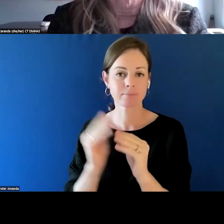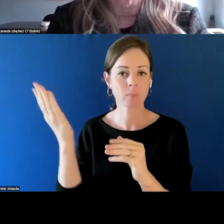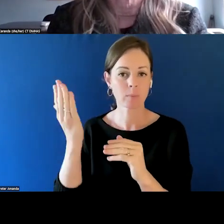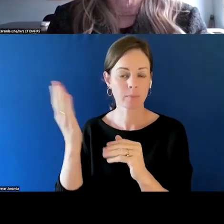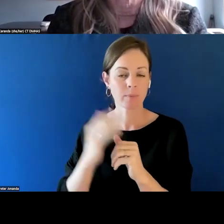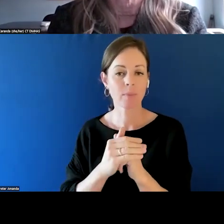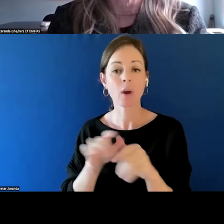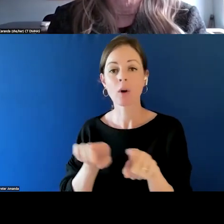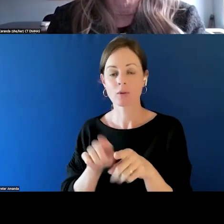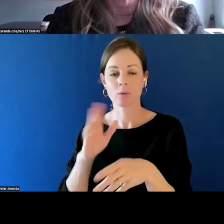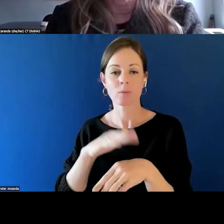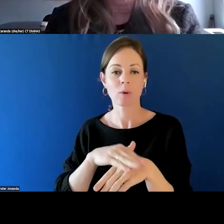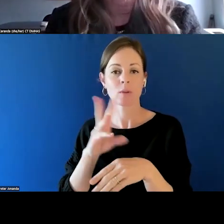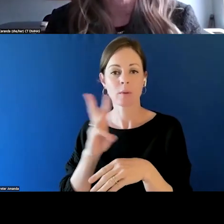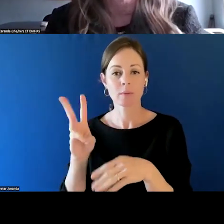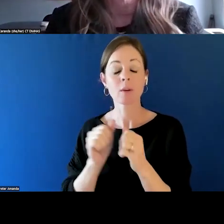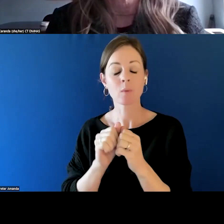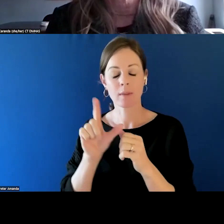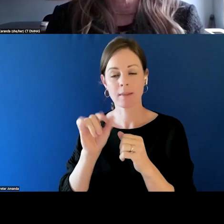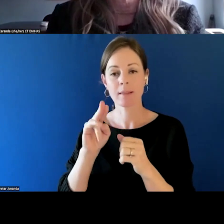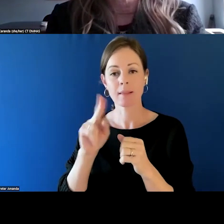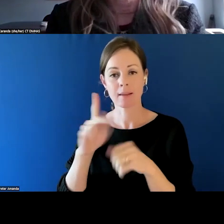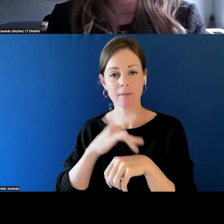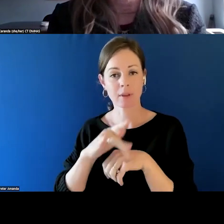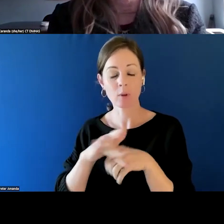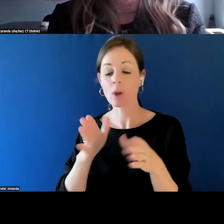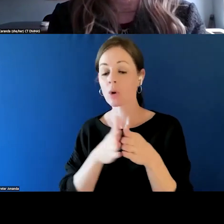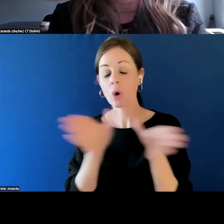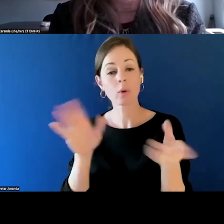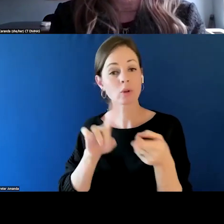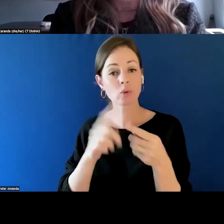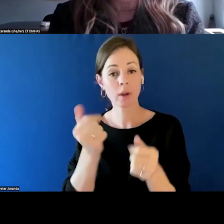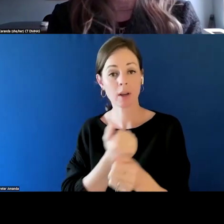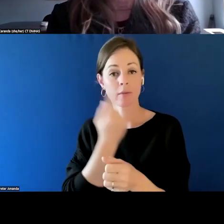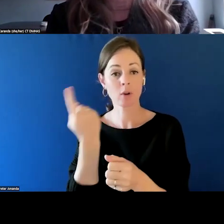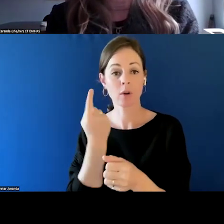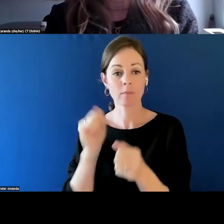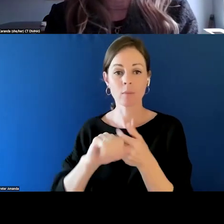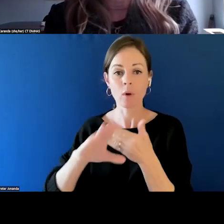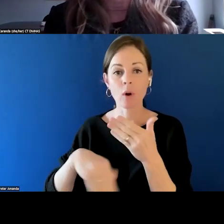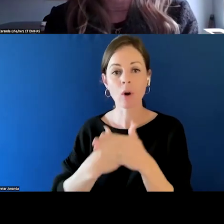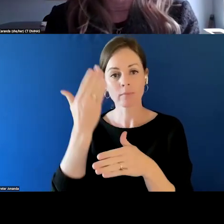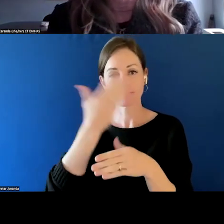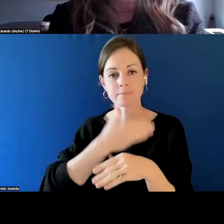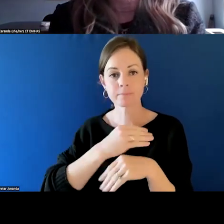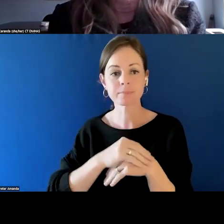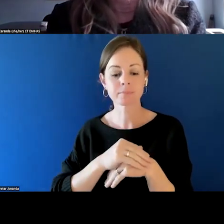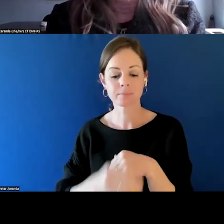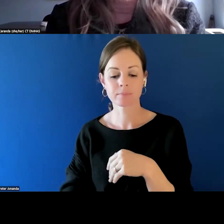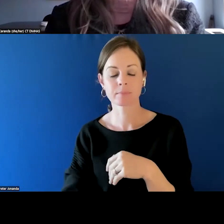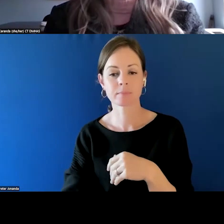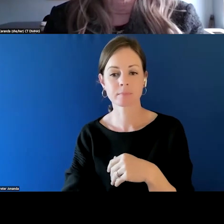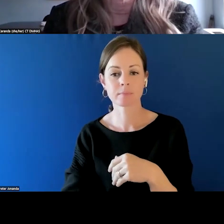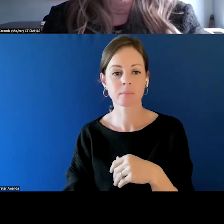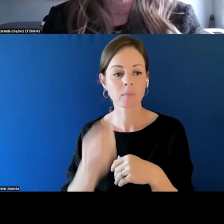incorporated on our website with links and open to everyone. They're all forward facing. You can go to our next slide.